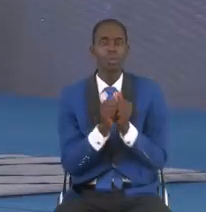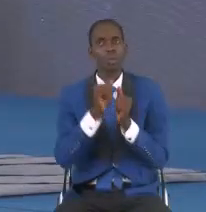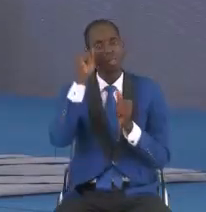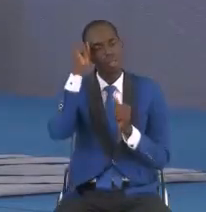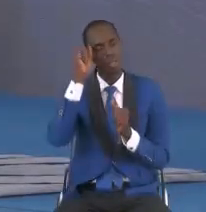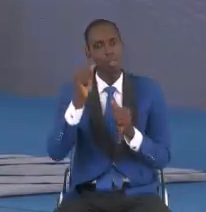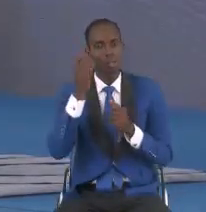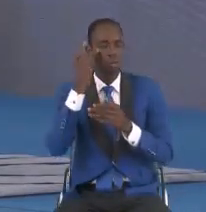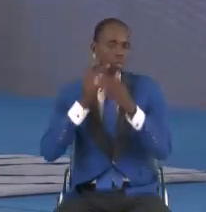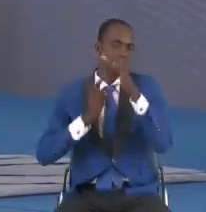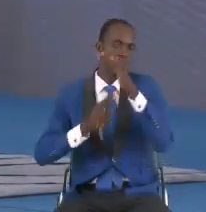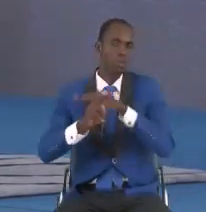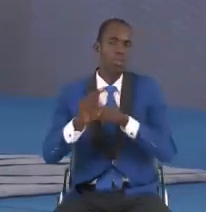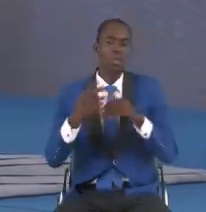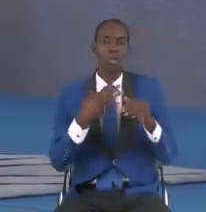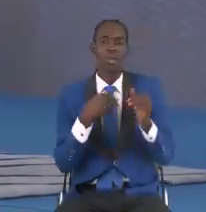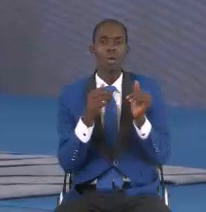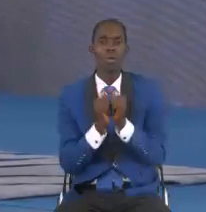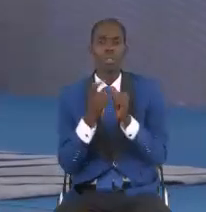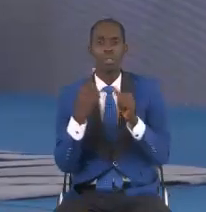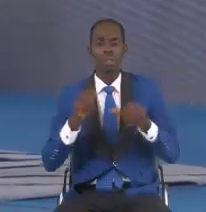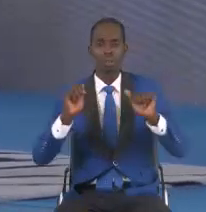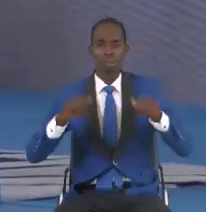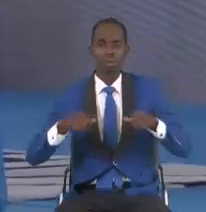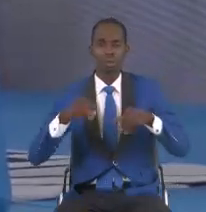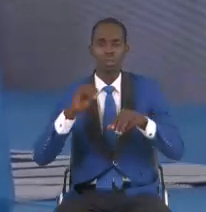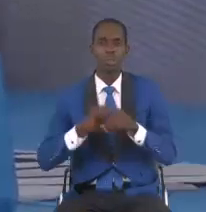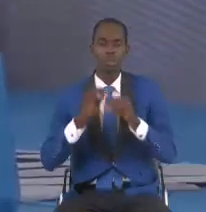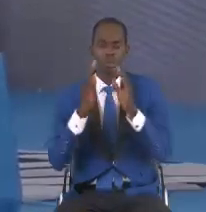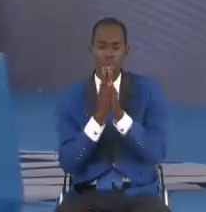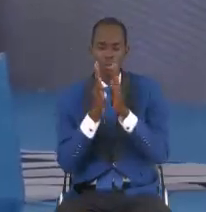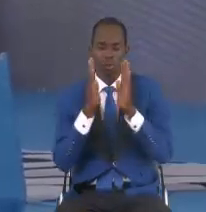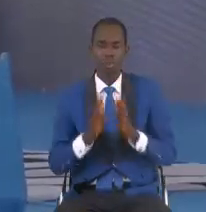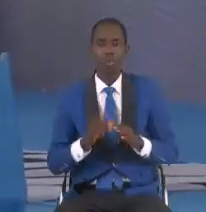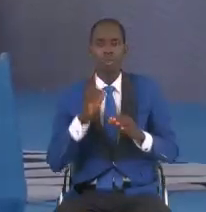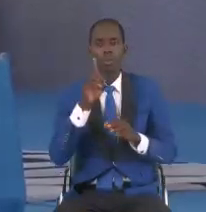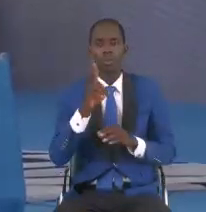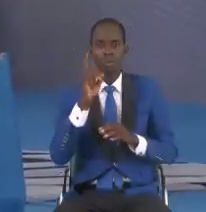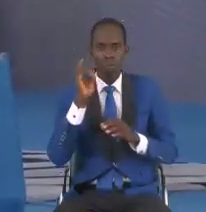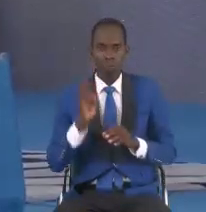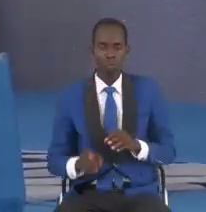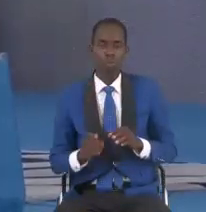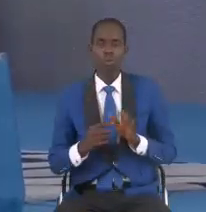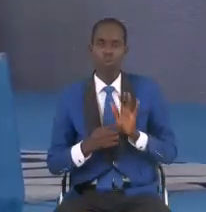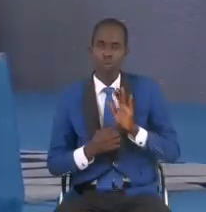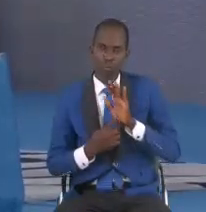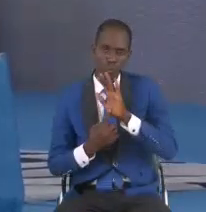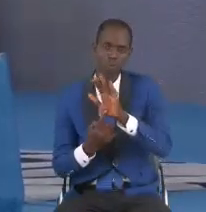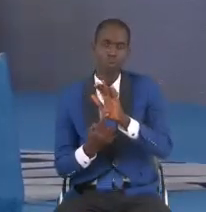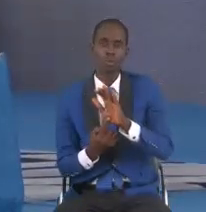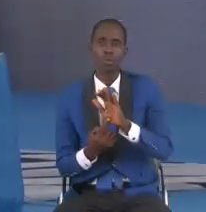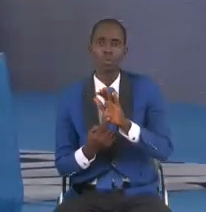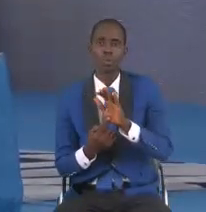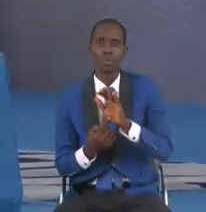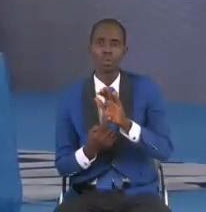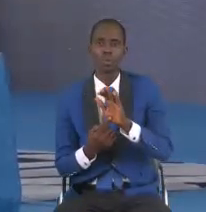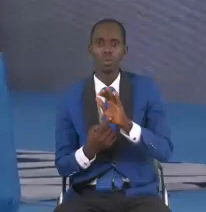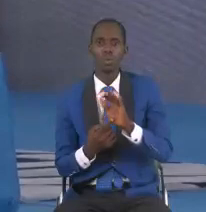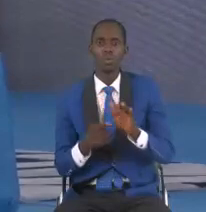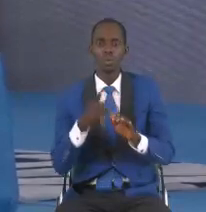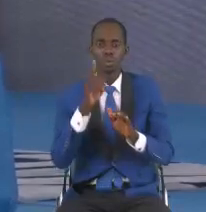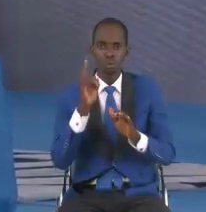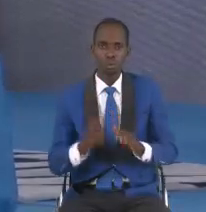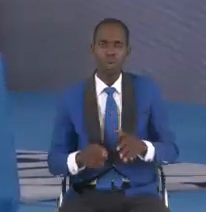and with the possibilities in prayer. You must replicate, you must